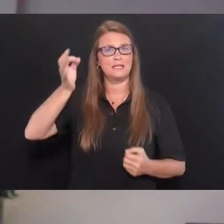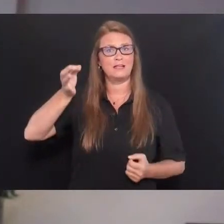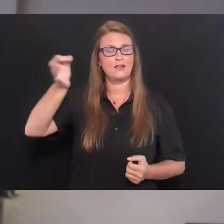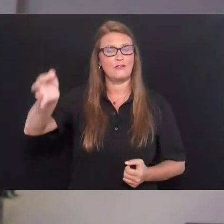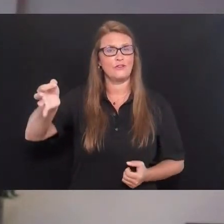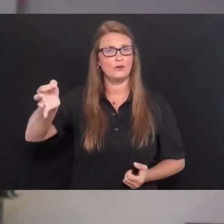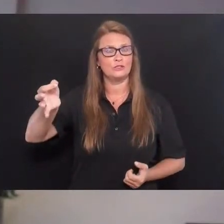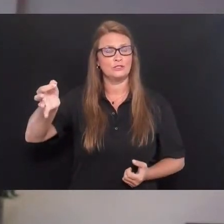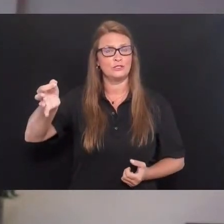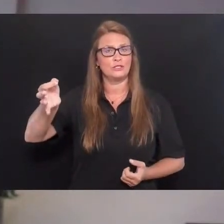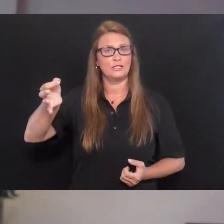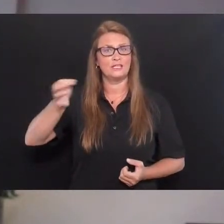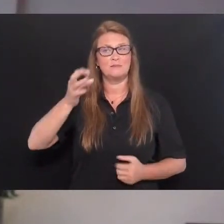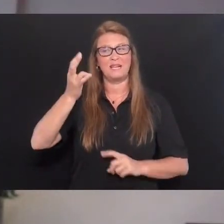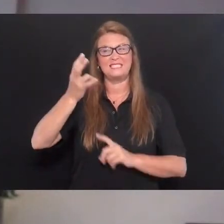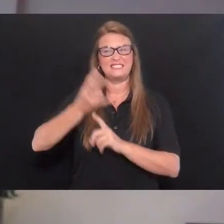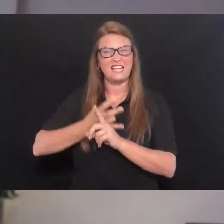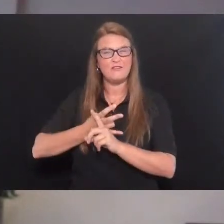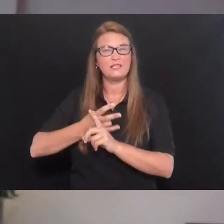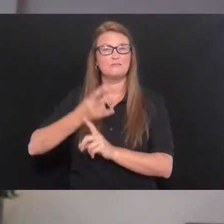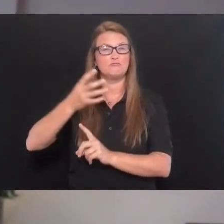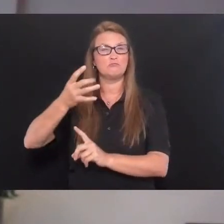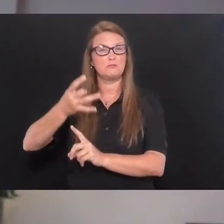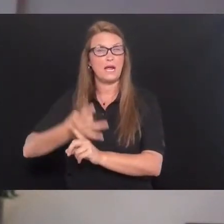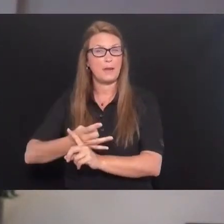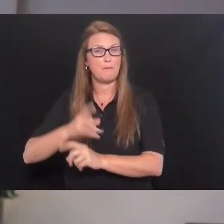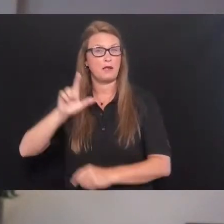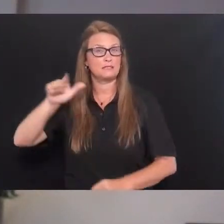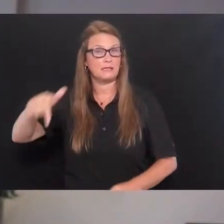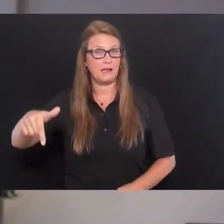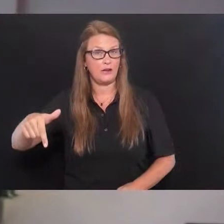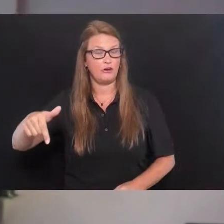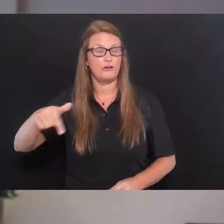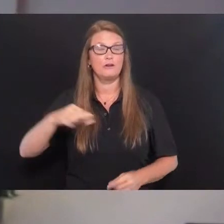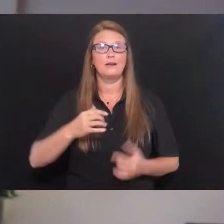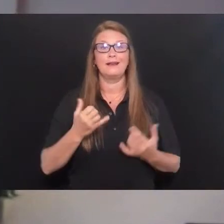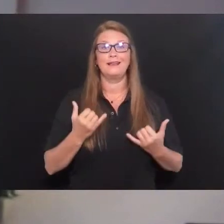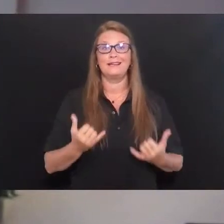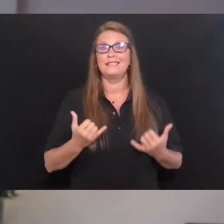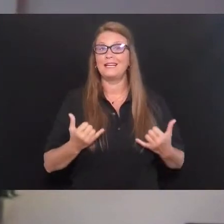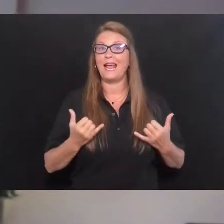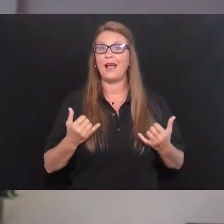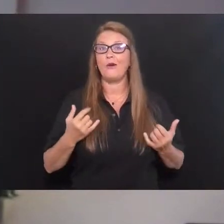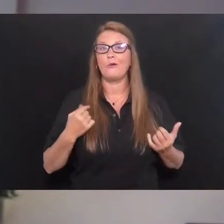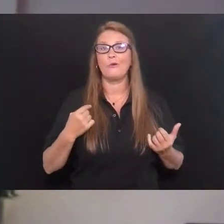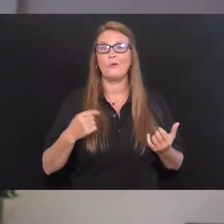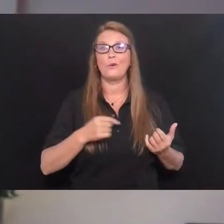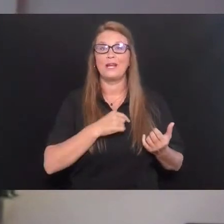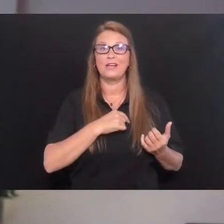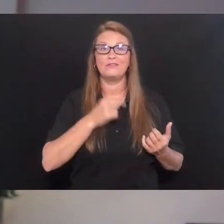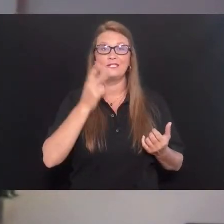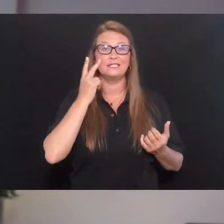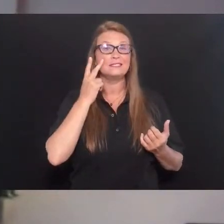activities at 7 to 8 months afterwards. And again, we have lost more than